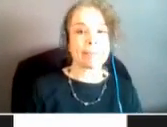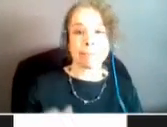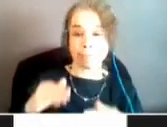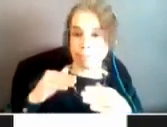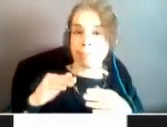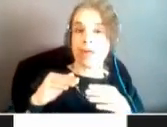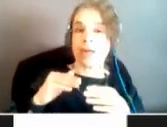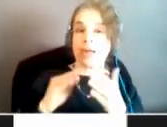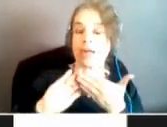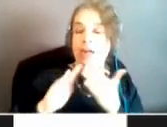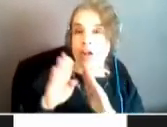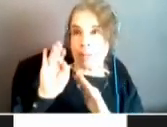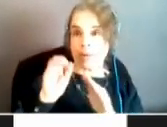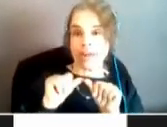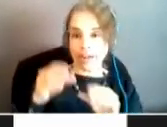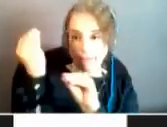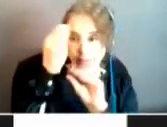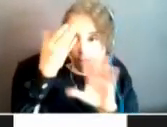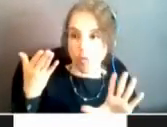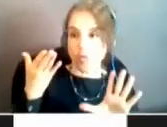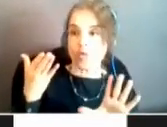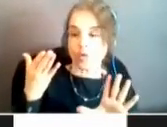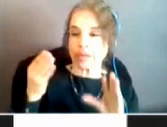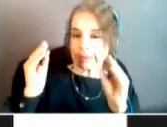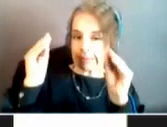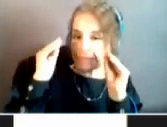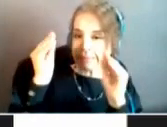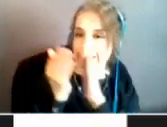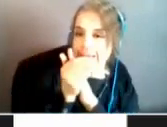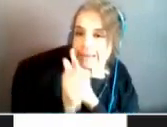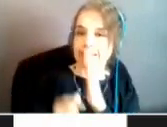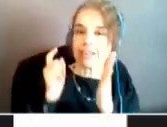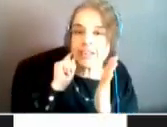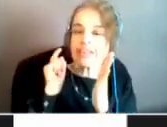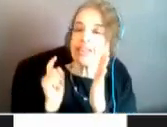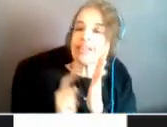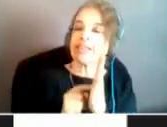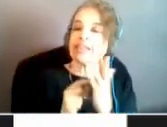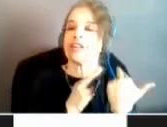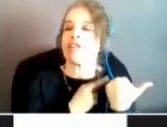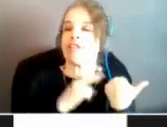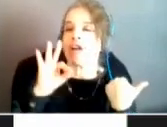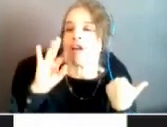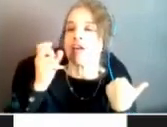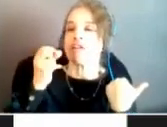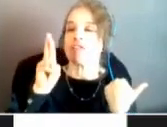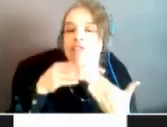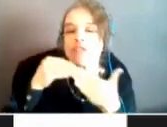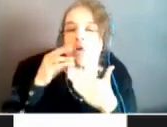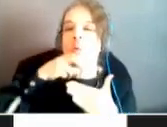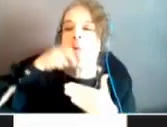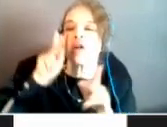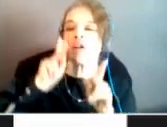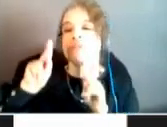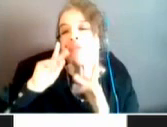Community-based programs can provide information and teach skills to recognize and respond to risk factors that can lead older people